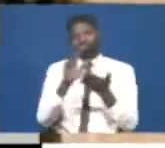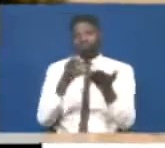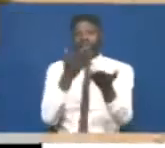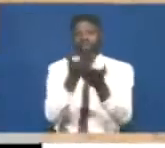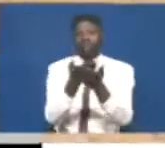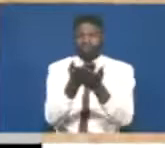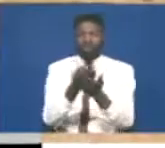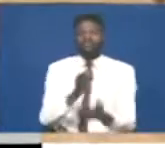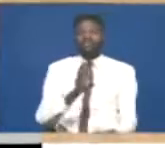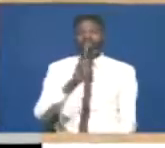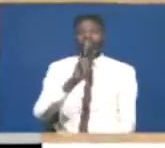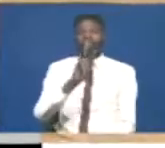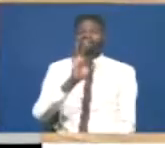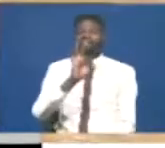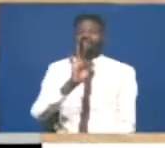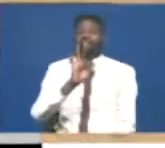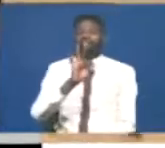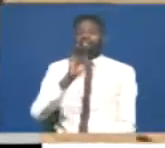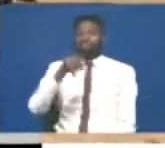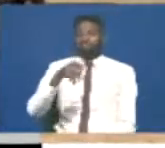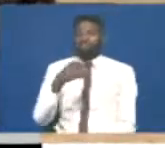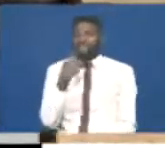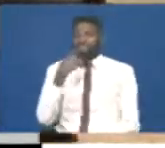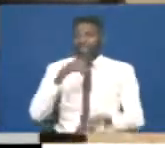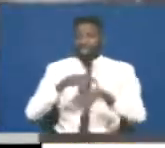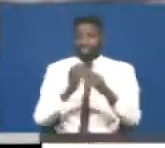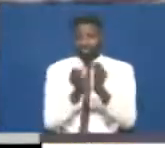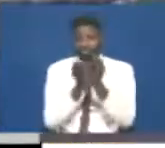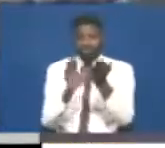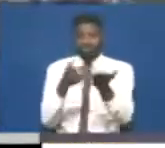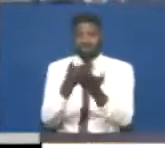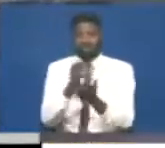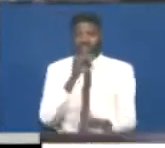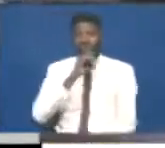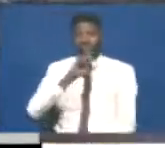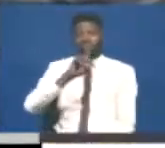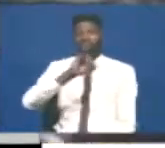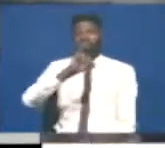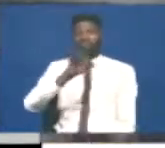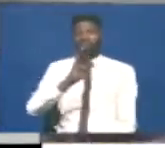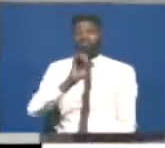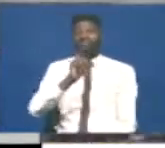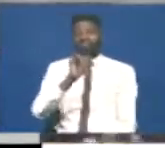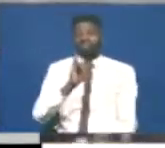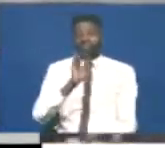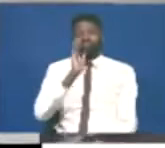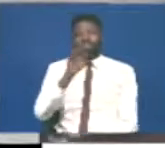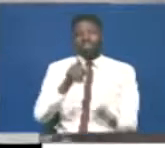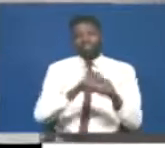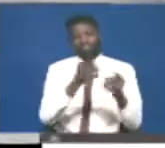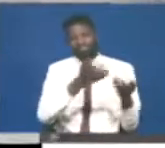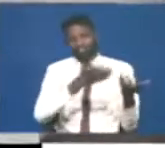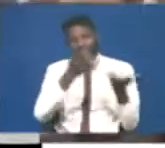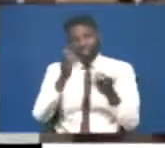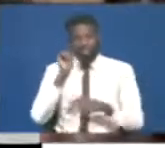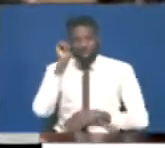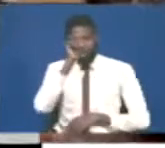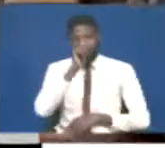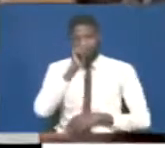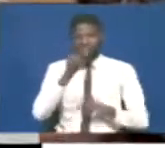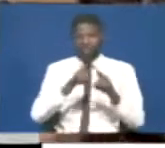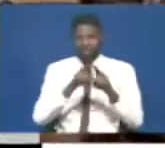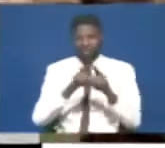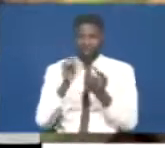says after the ship was unloaded at the port in Djibouti, the wheat will be transported to Ethiopia and is expected to feed